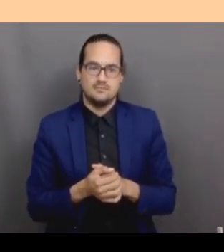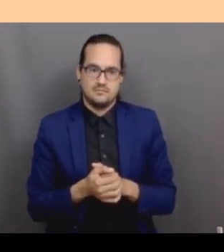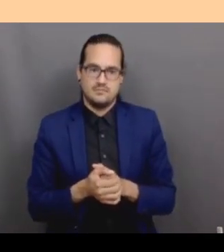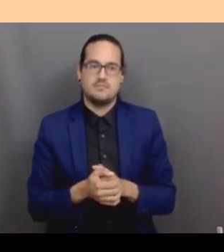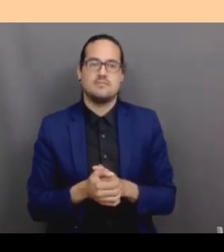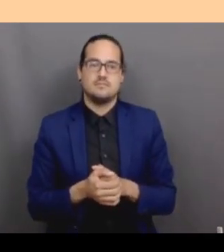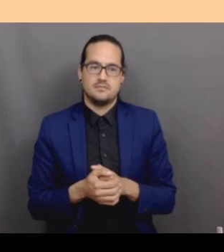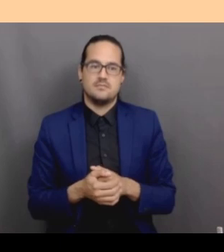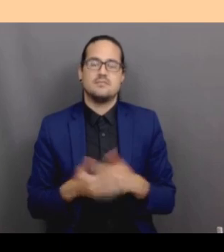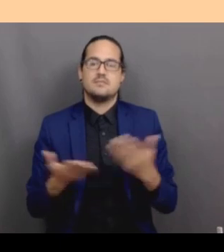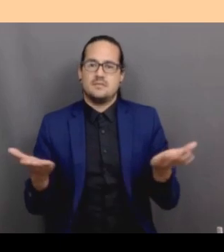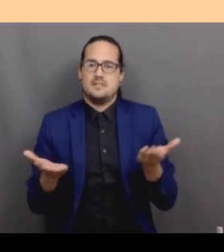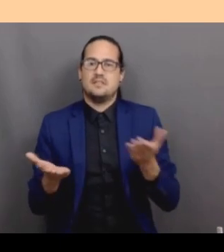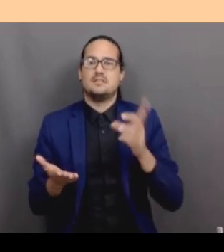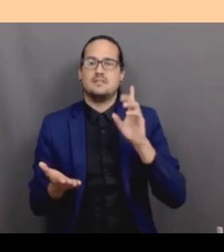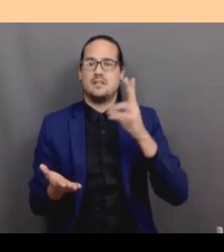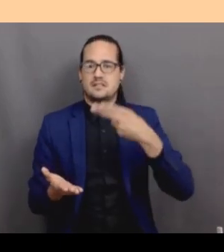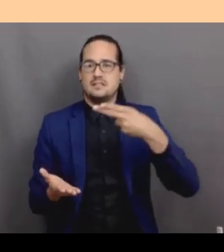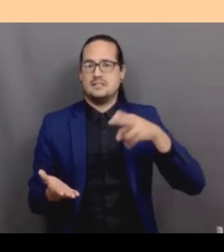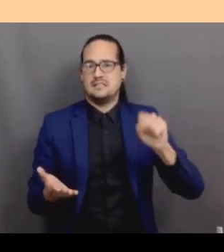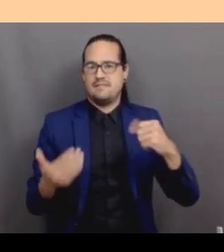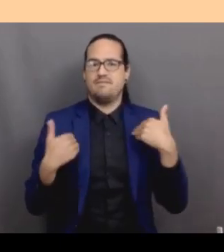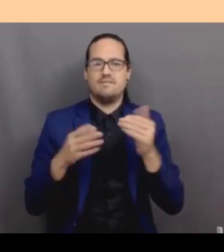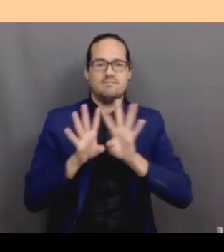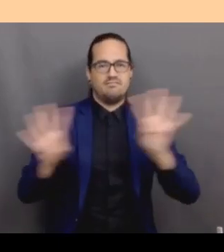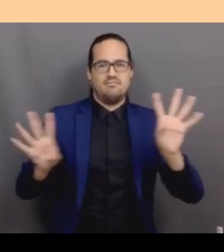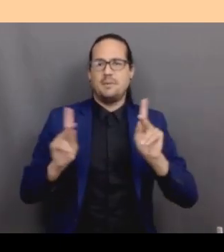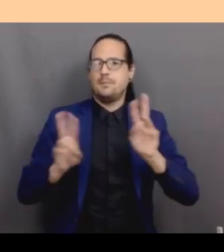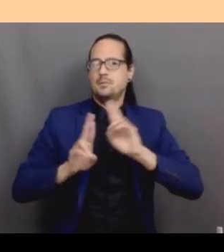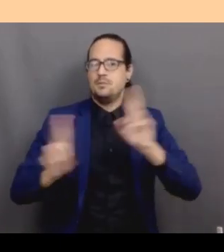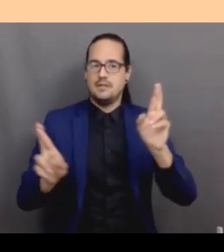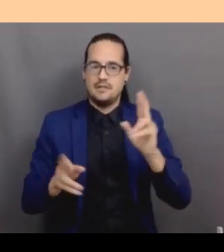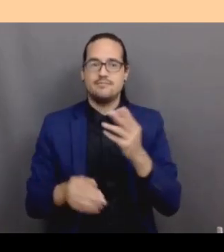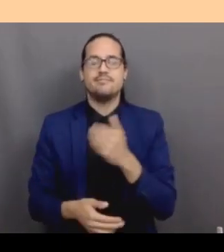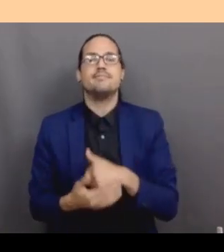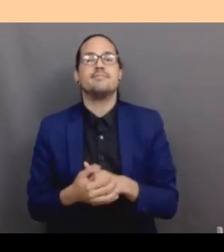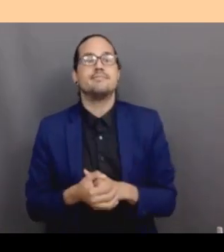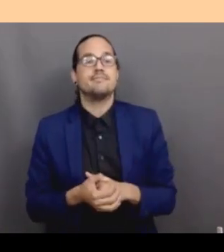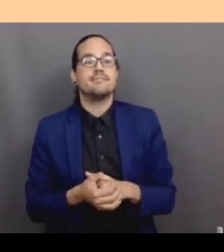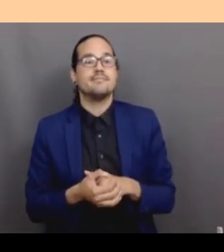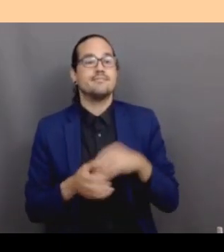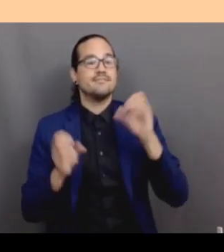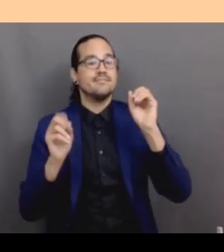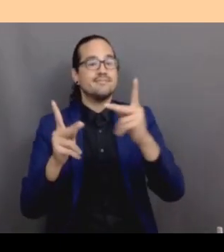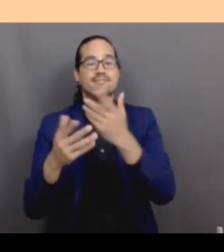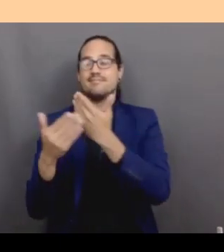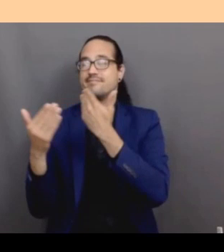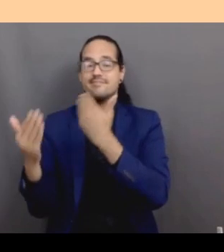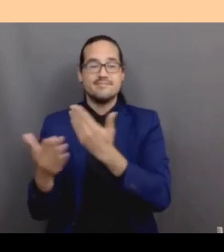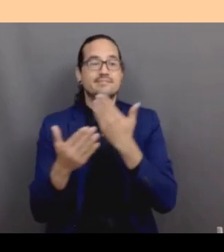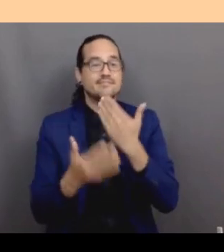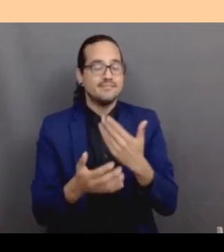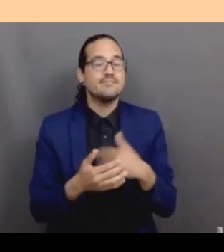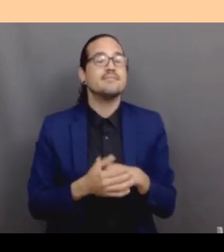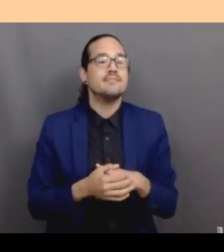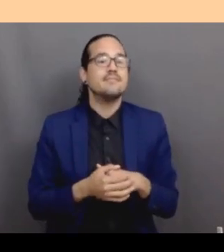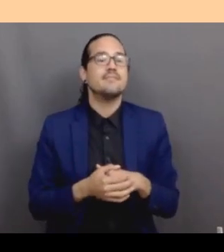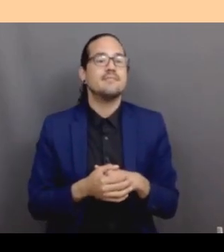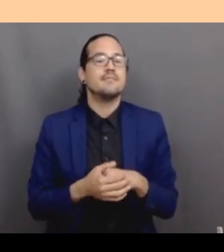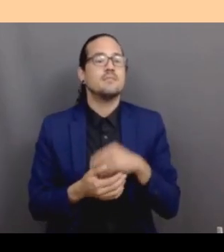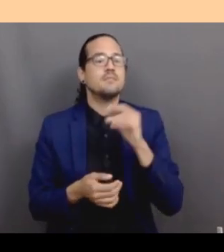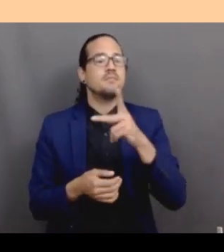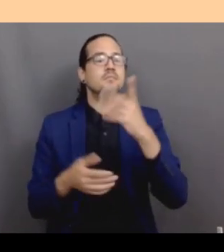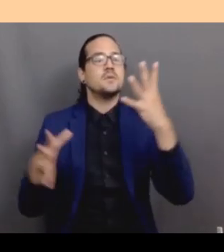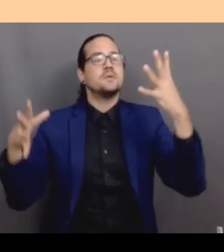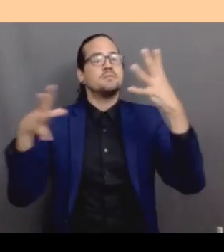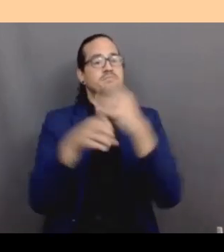And maybe as we start to wrap up our conversation this evening, you can also share with the audience,